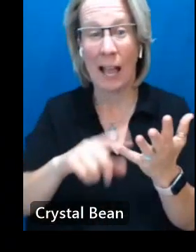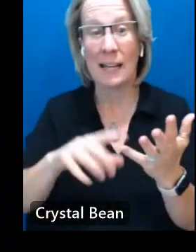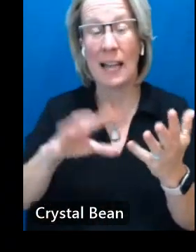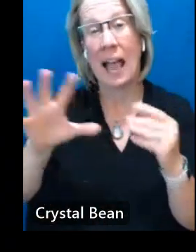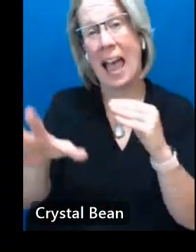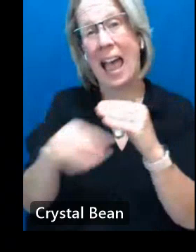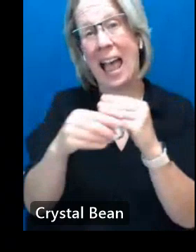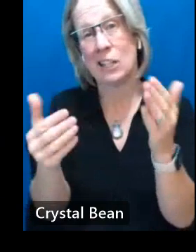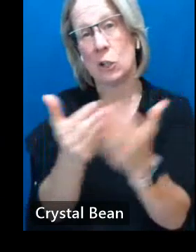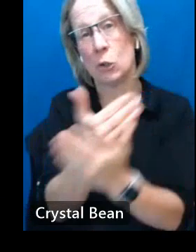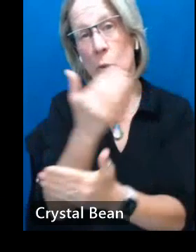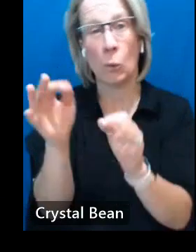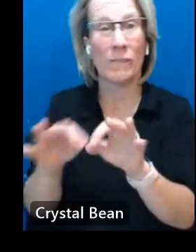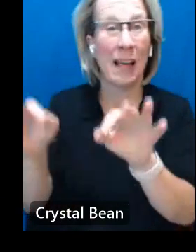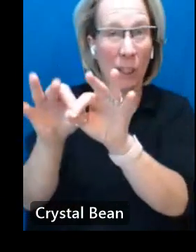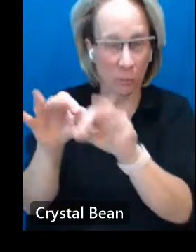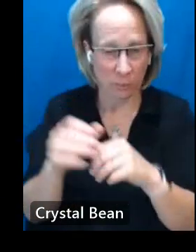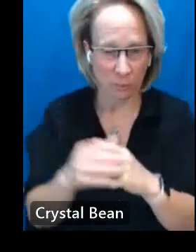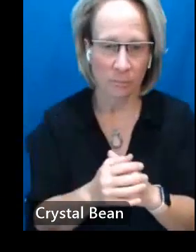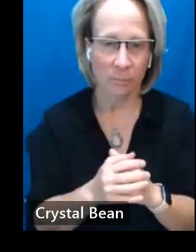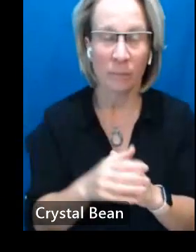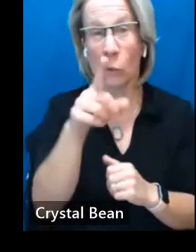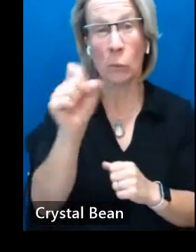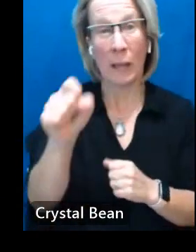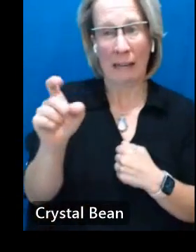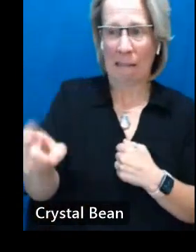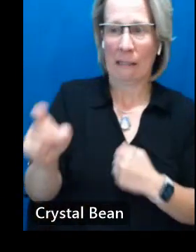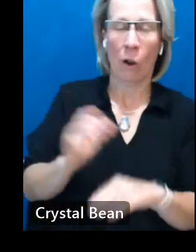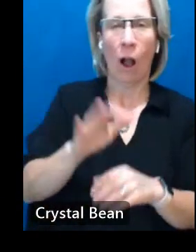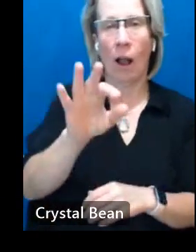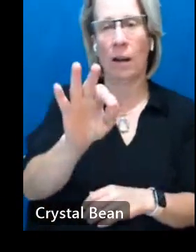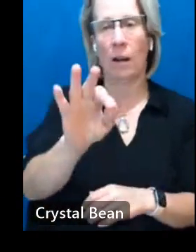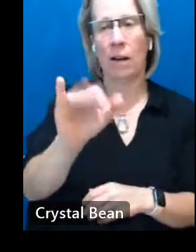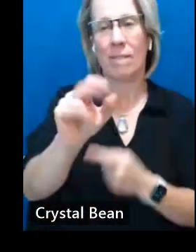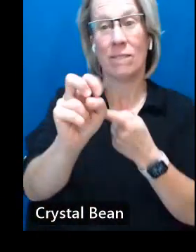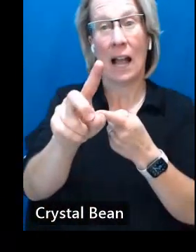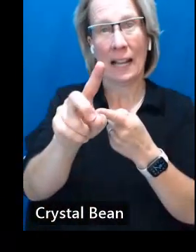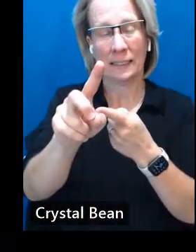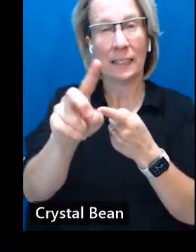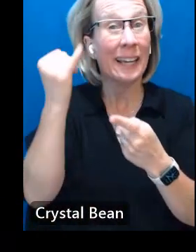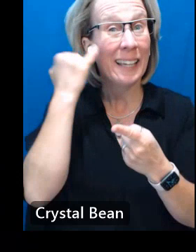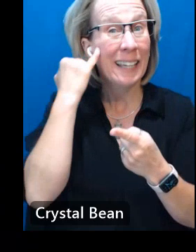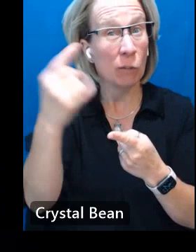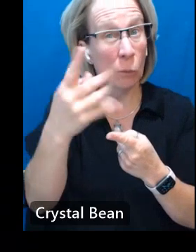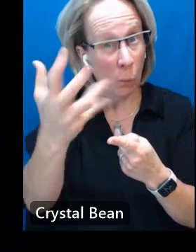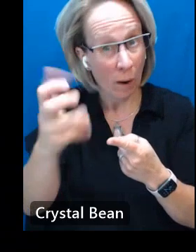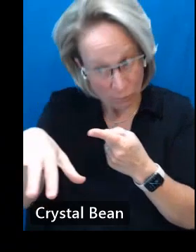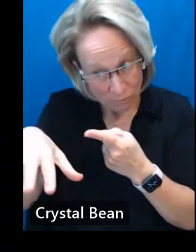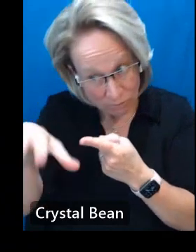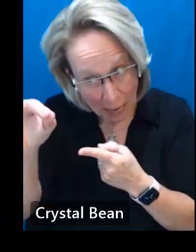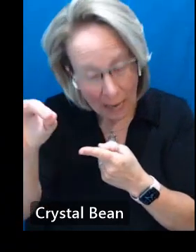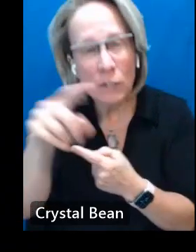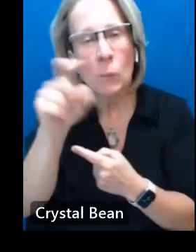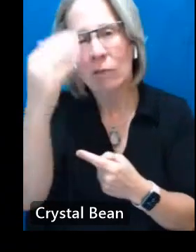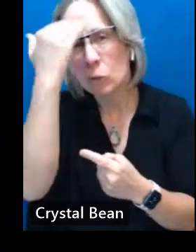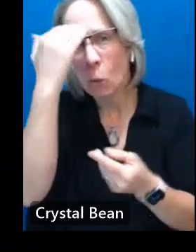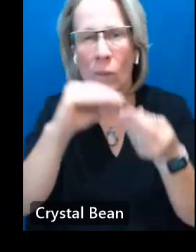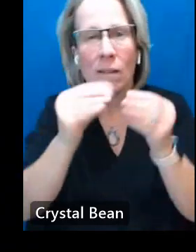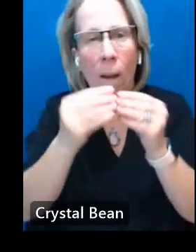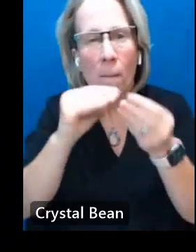you can click on Find, and to find a journal, you have to know the number or some other search parameters to find it,